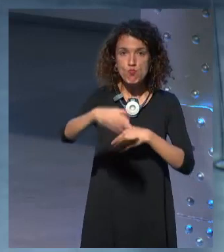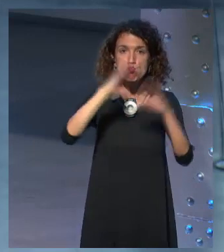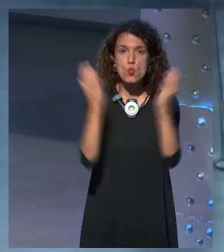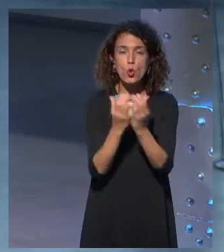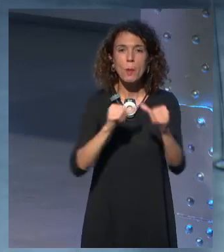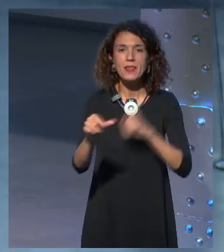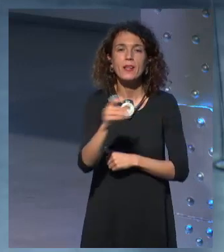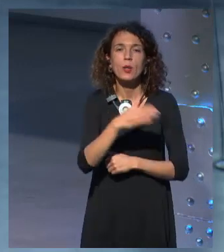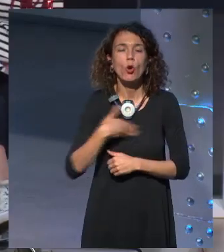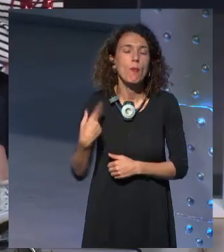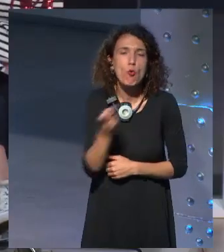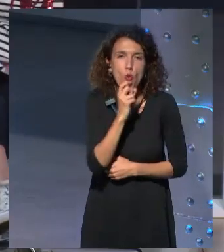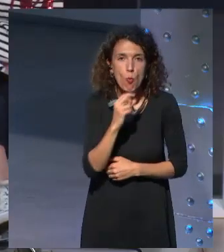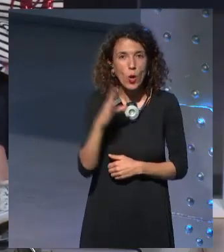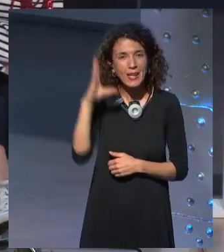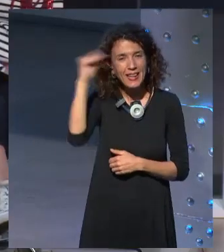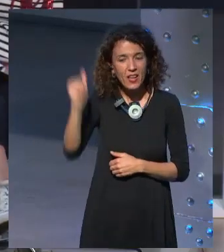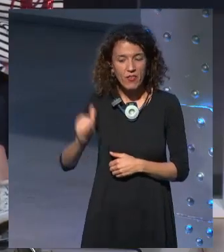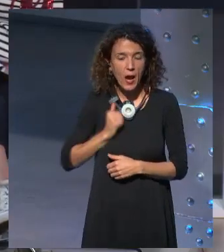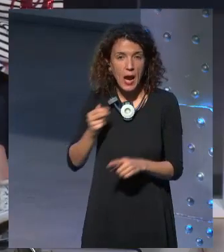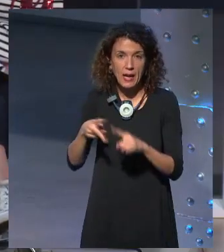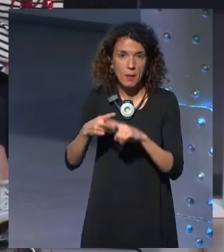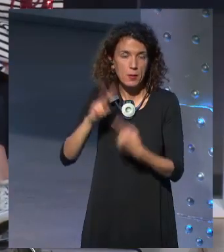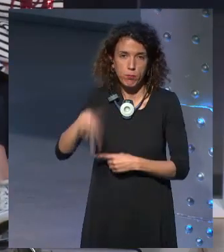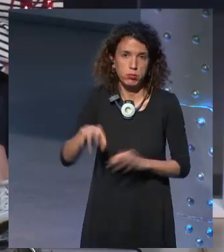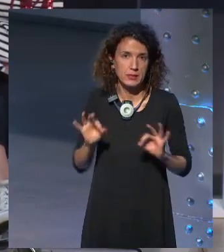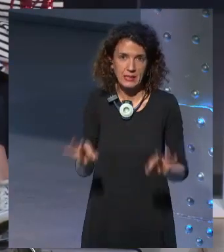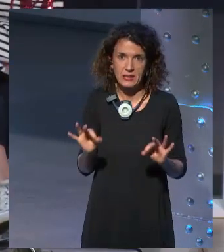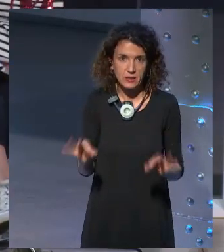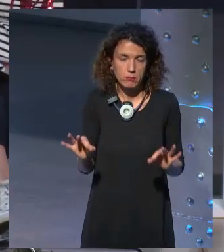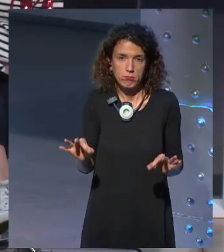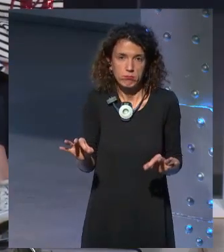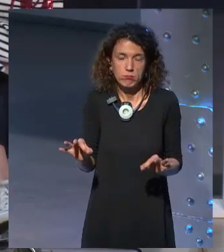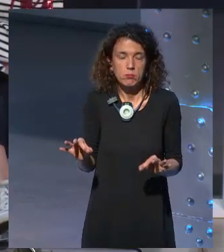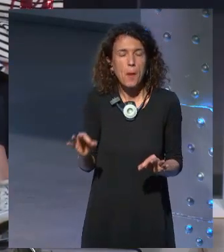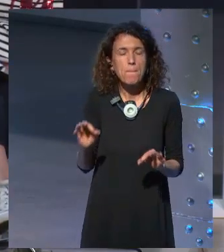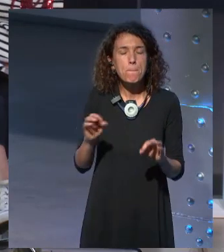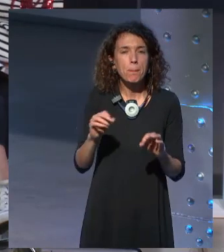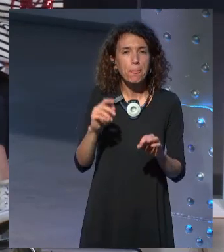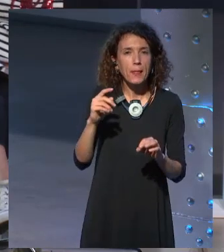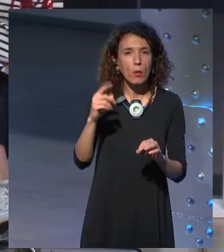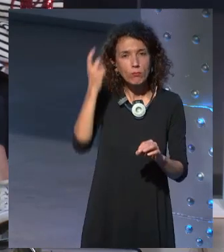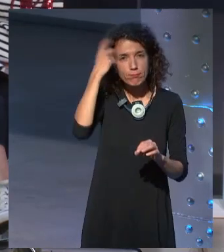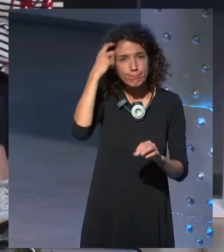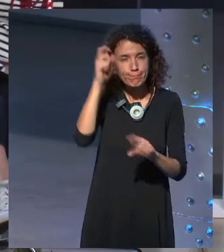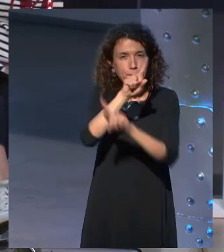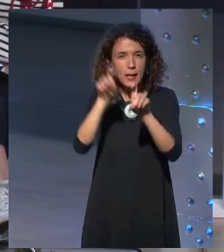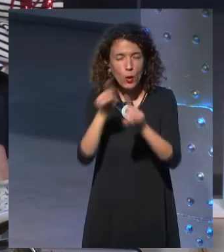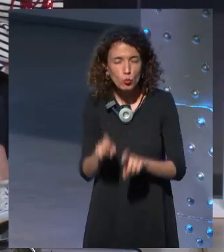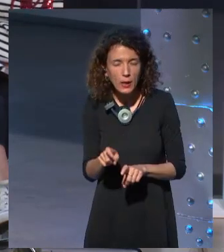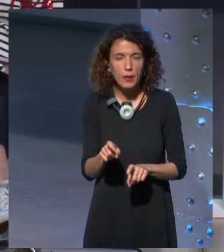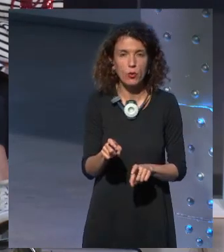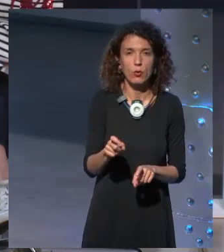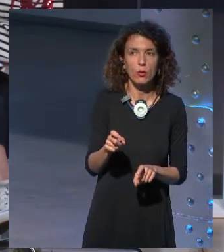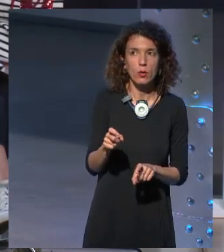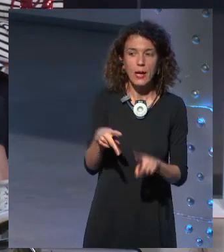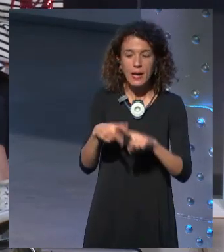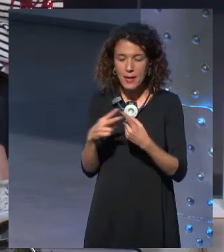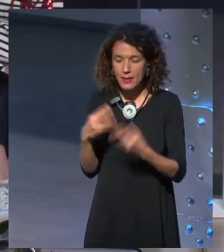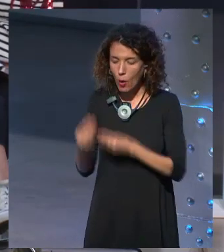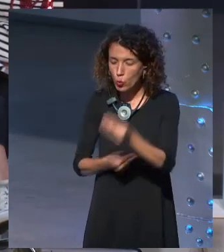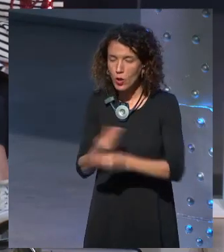tool, right? It's up to us what we're going to do with it and how we're going to make this shift happen. And we have to understand ourselves and